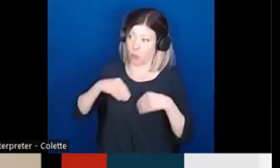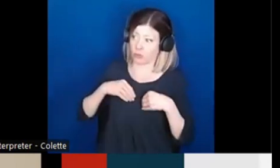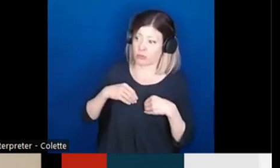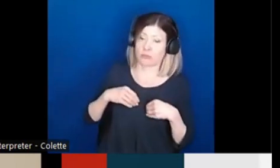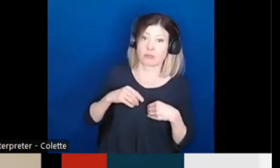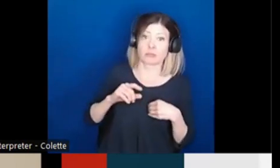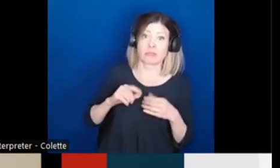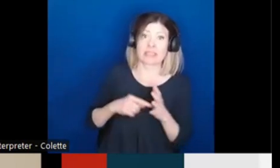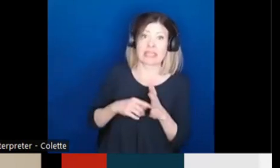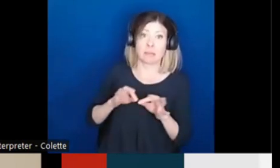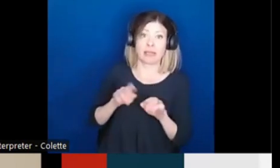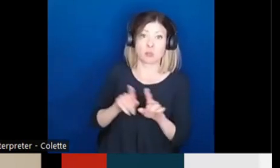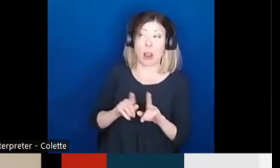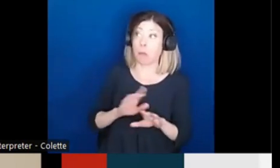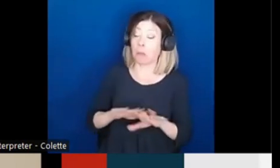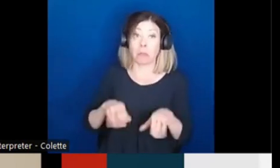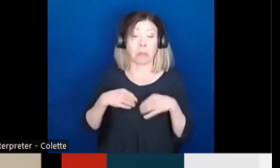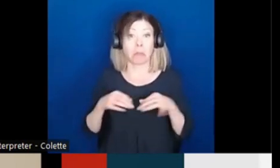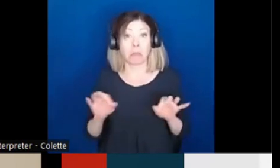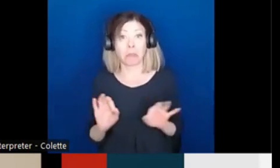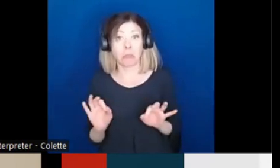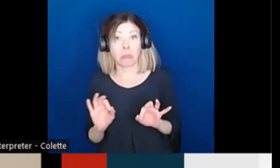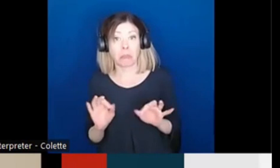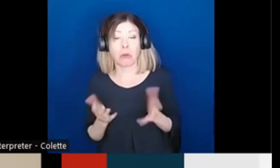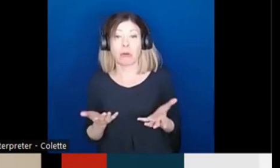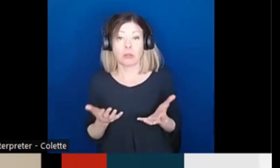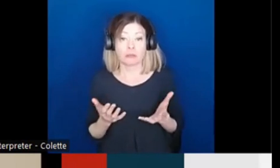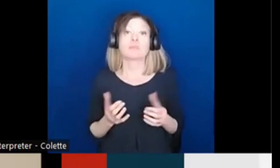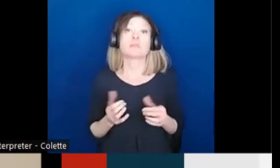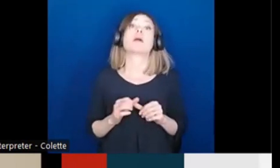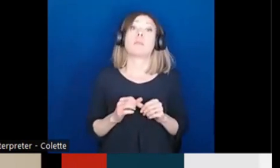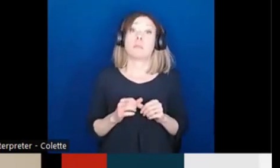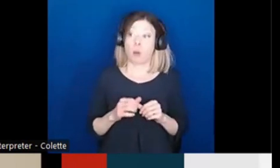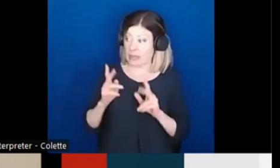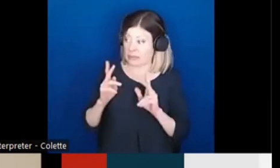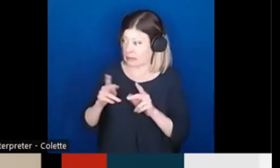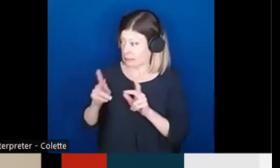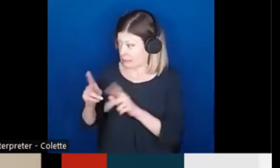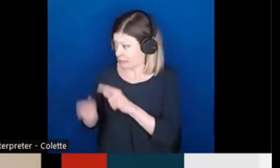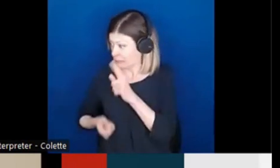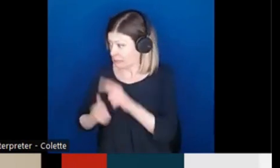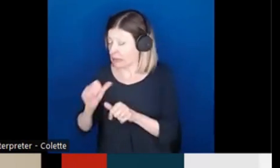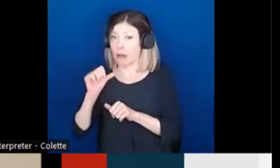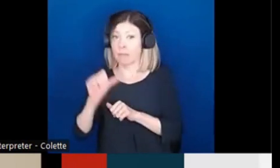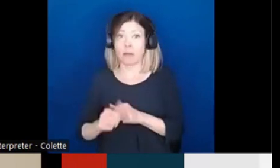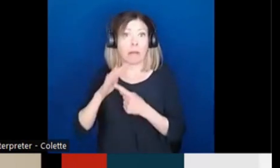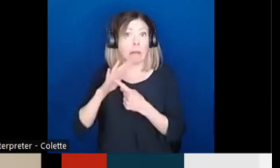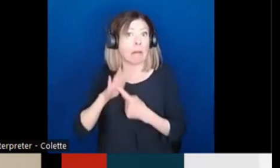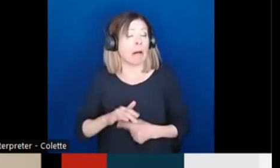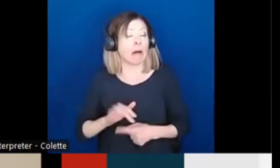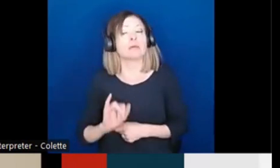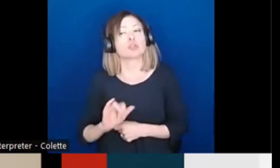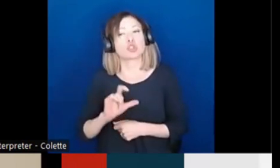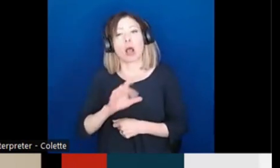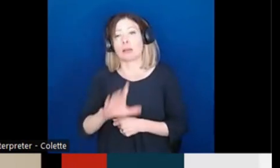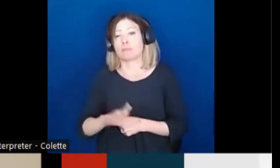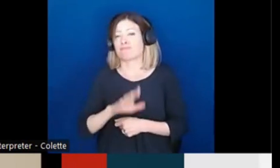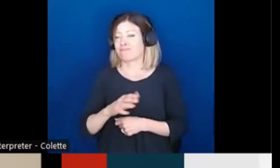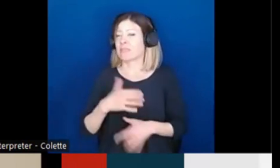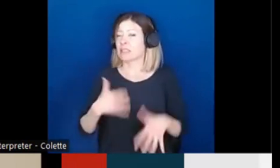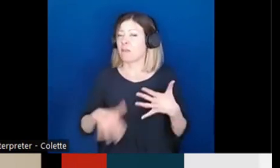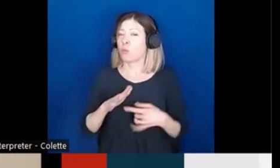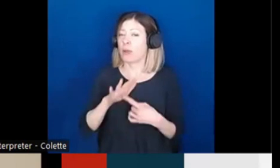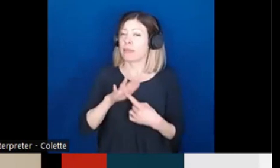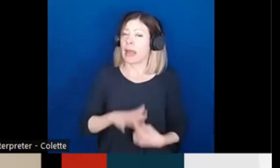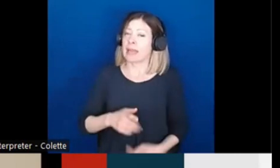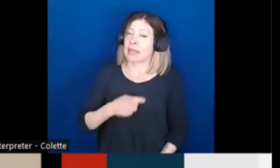and the depression I think Charlotte felt after this must have been awful. She was quite prone to depression and anxiety.